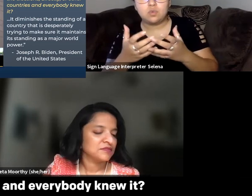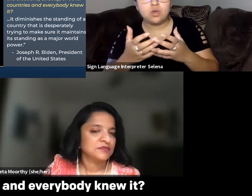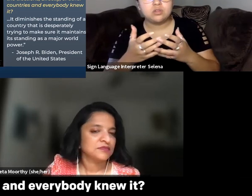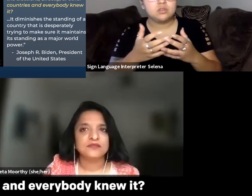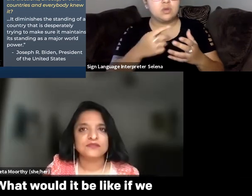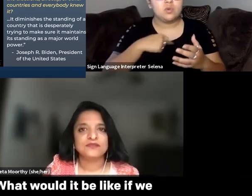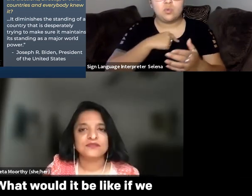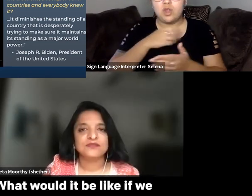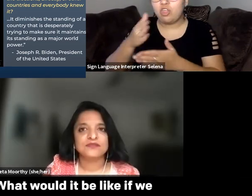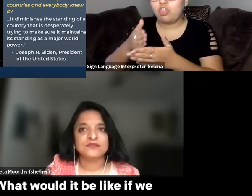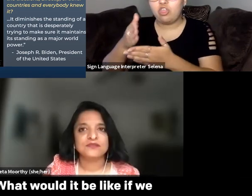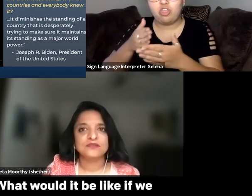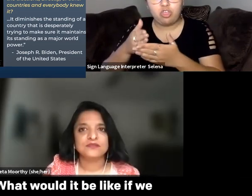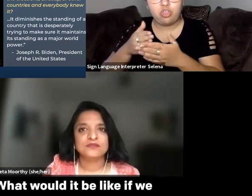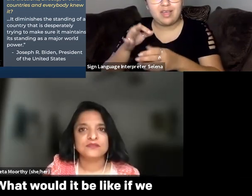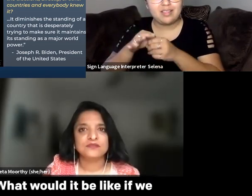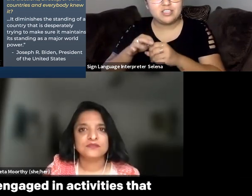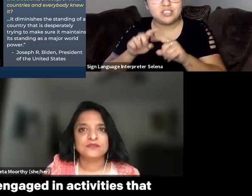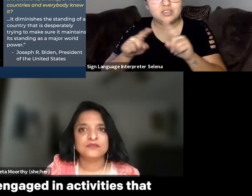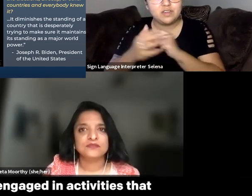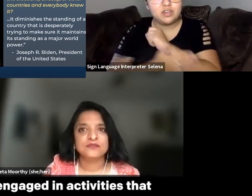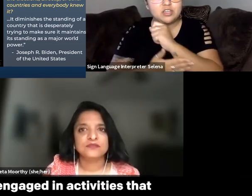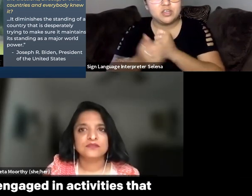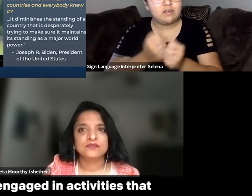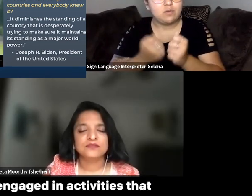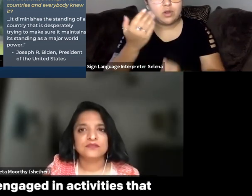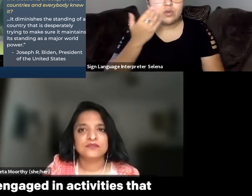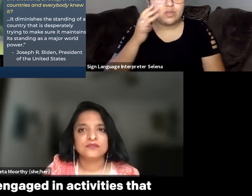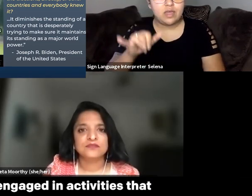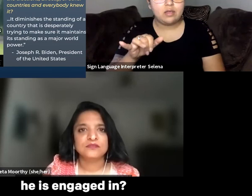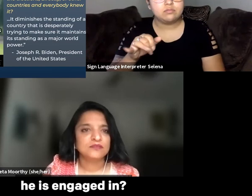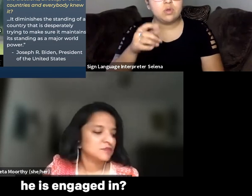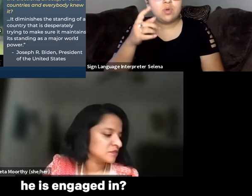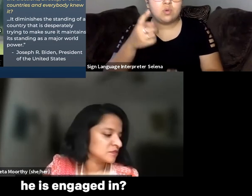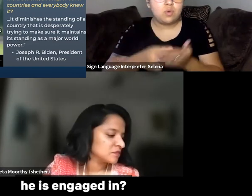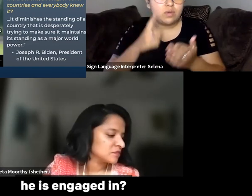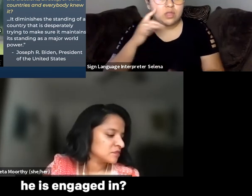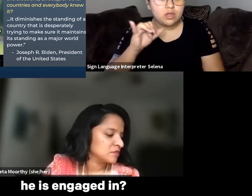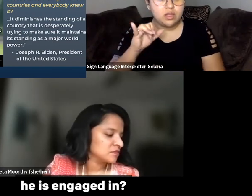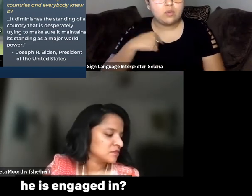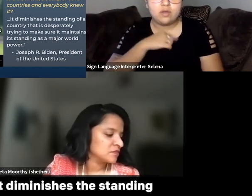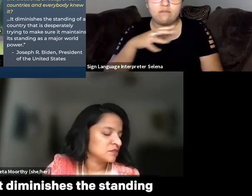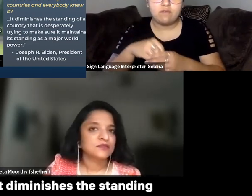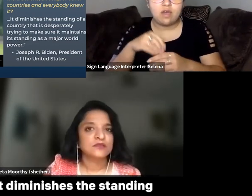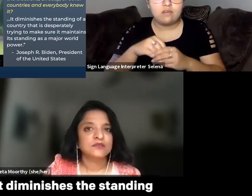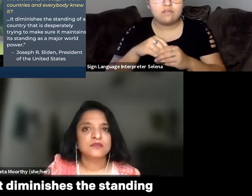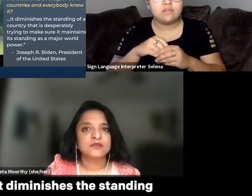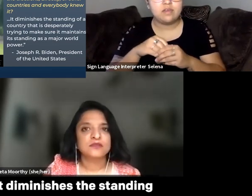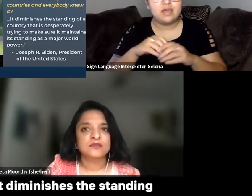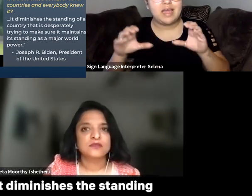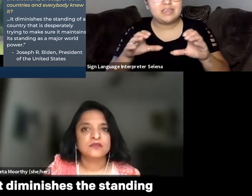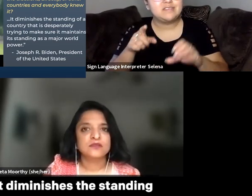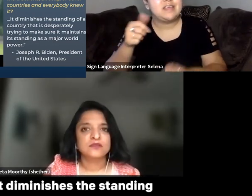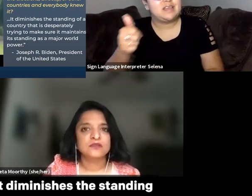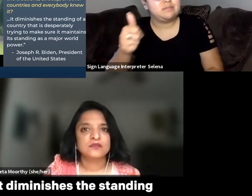knew it? What would it be like if we engaged in activities that he is engaged in? It diminishes